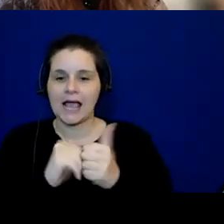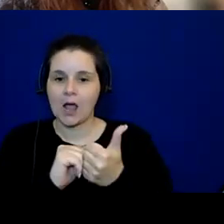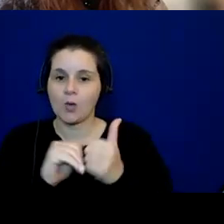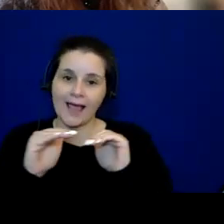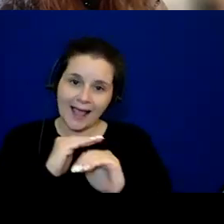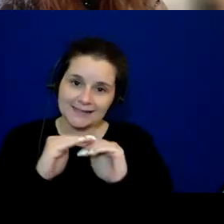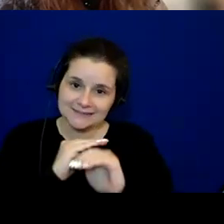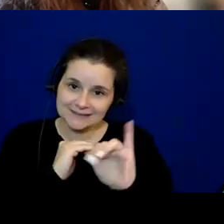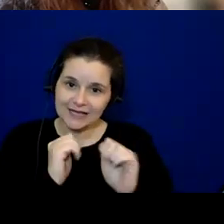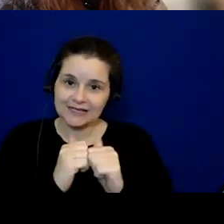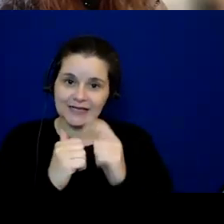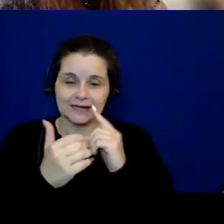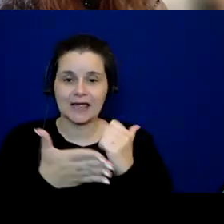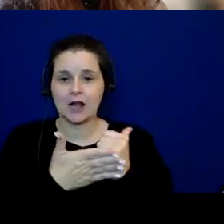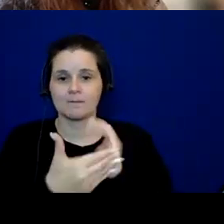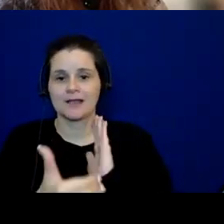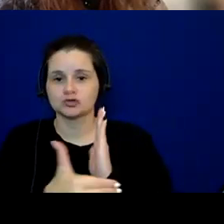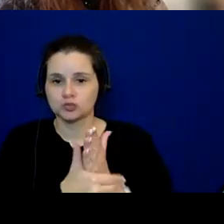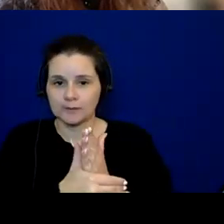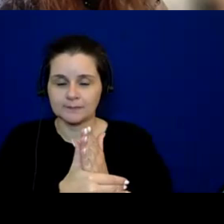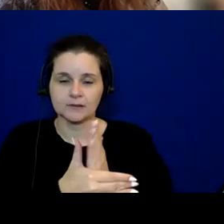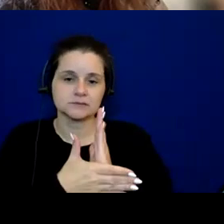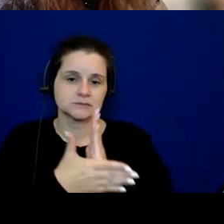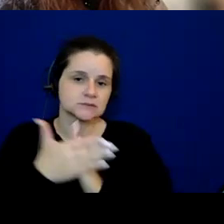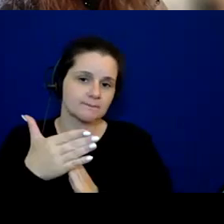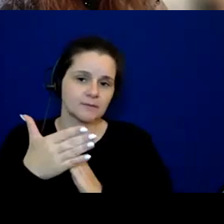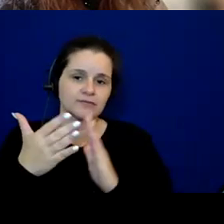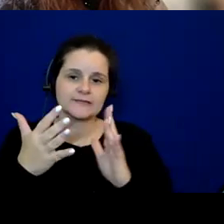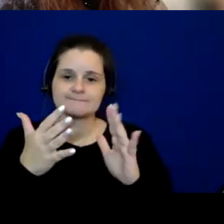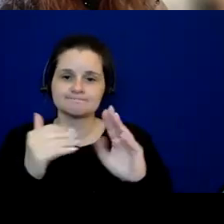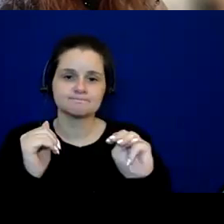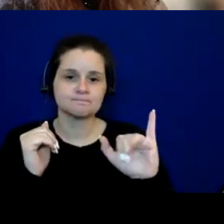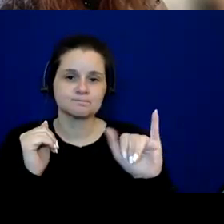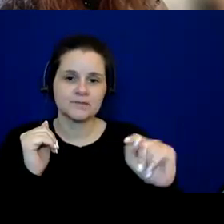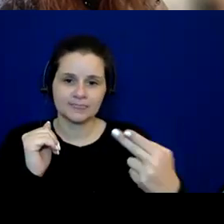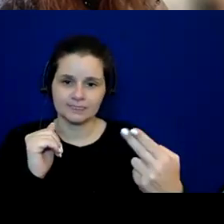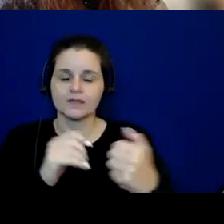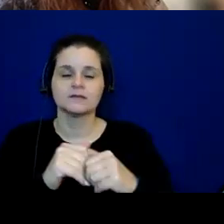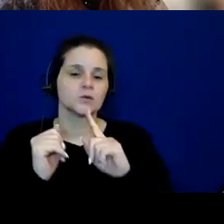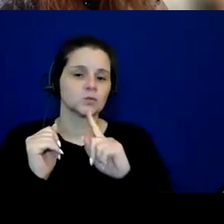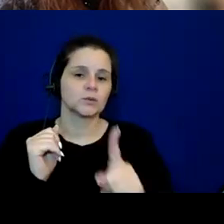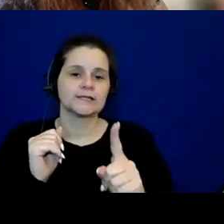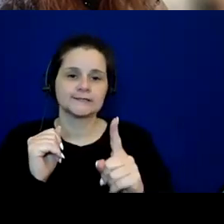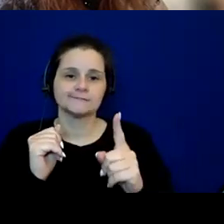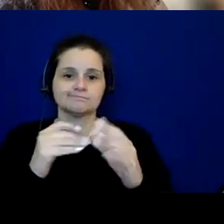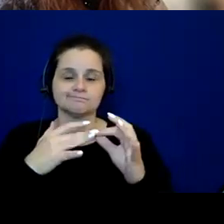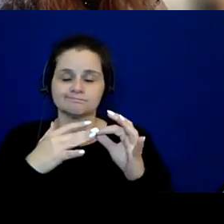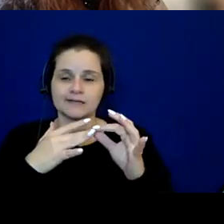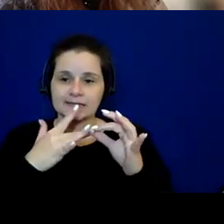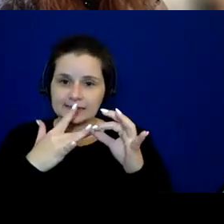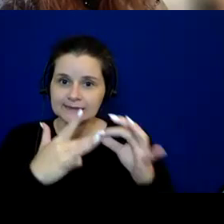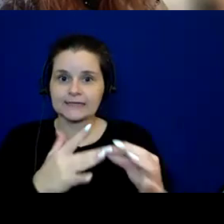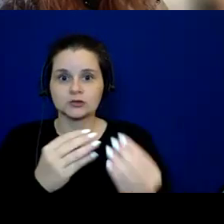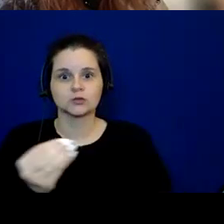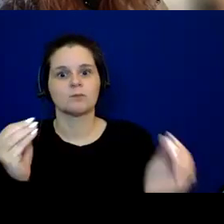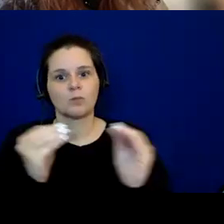those can help to interrupt some of these myths that really lead to further